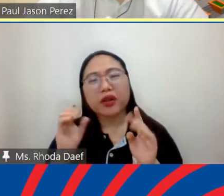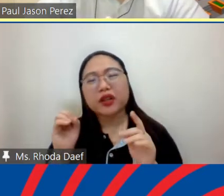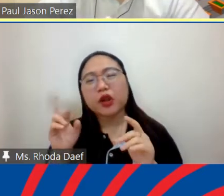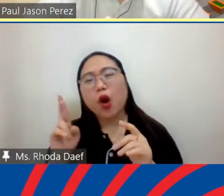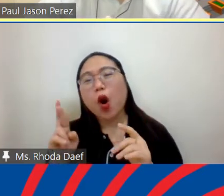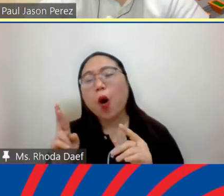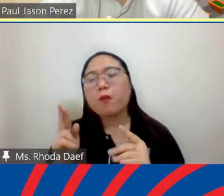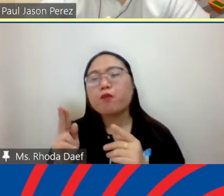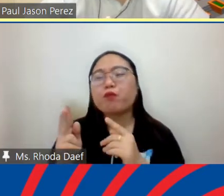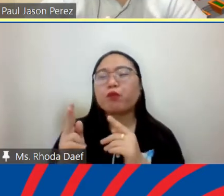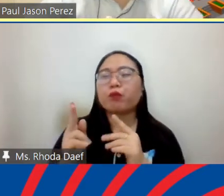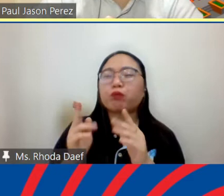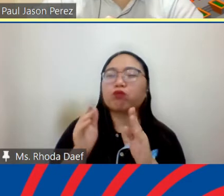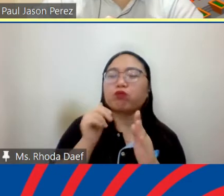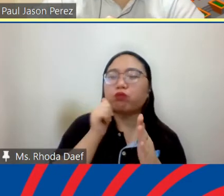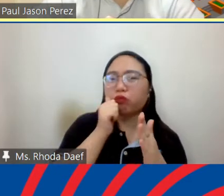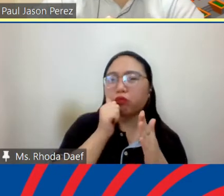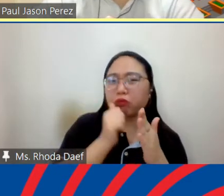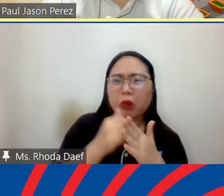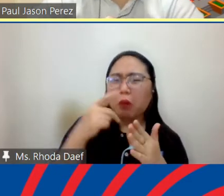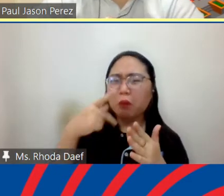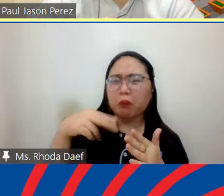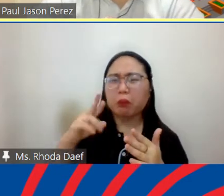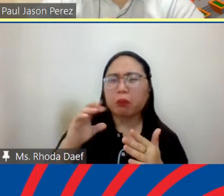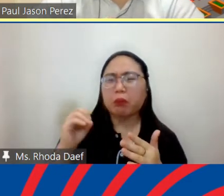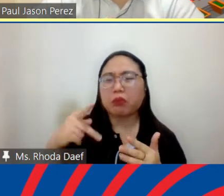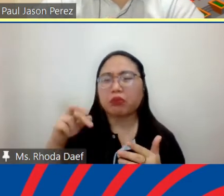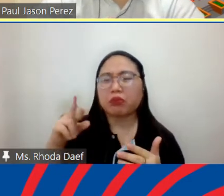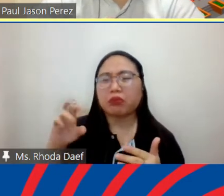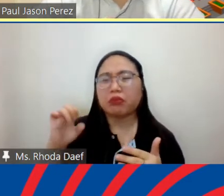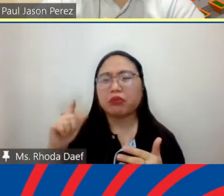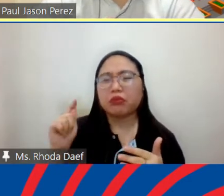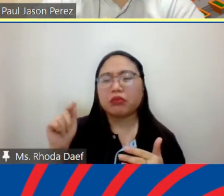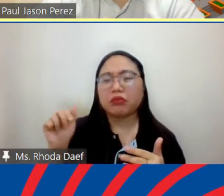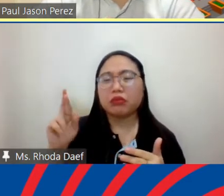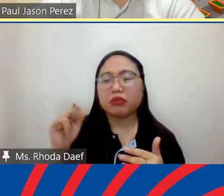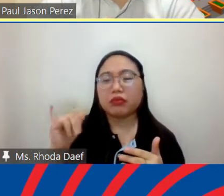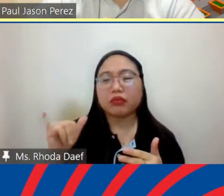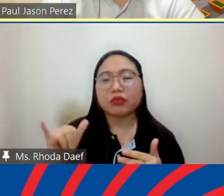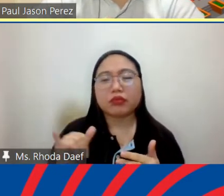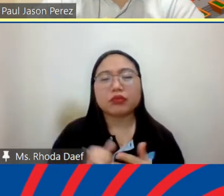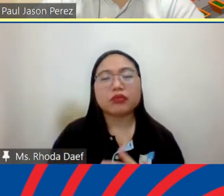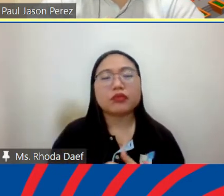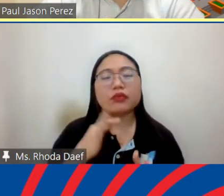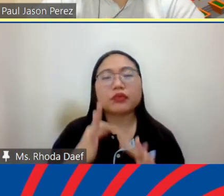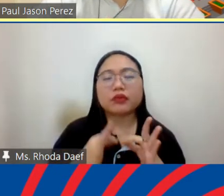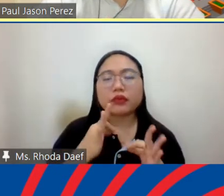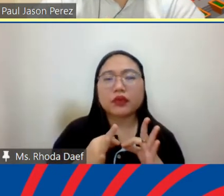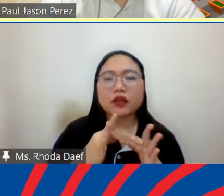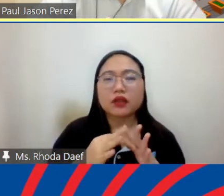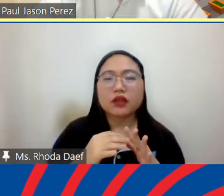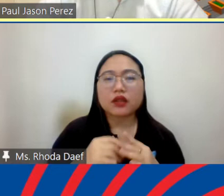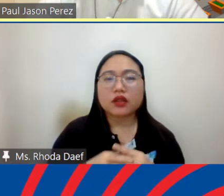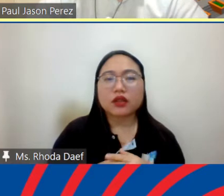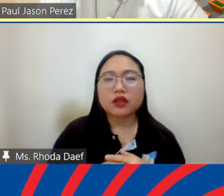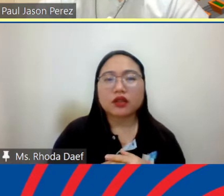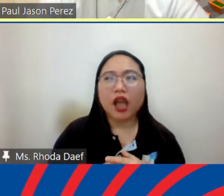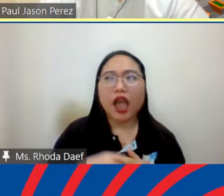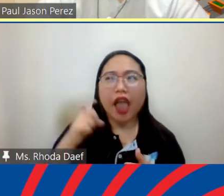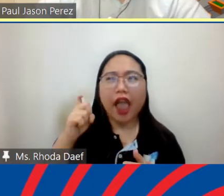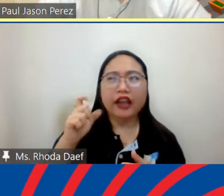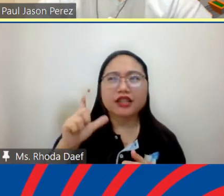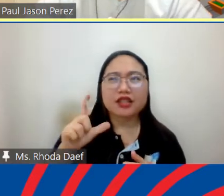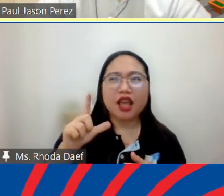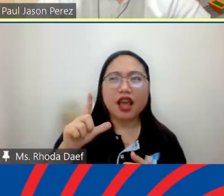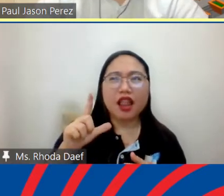proprietary format? Like, for example, if we're going to save our data in XLSX or